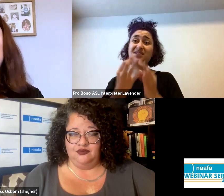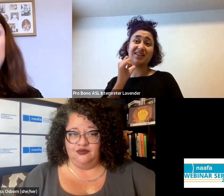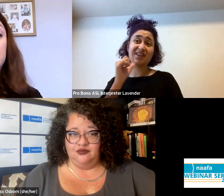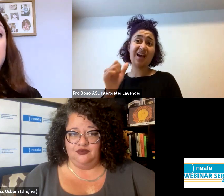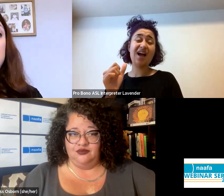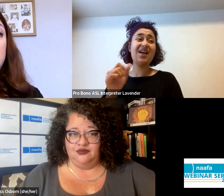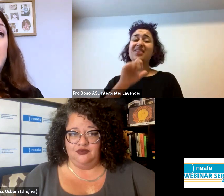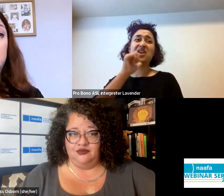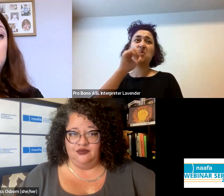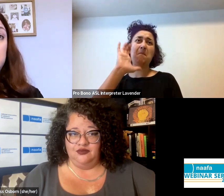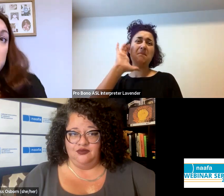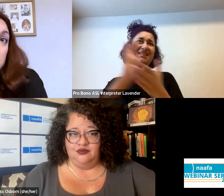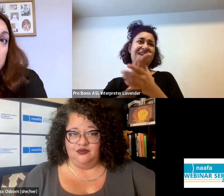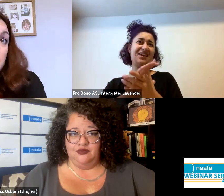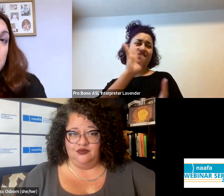are in disbelief.